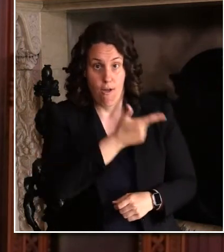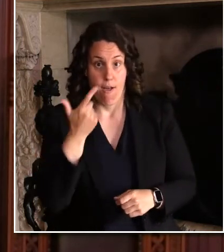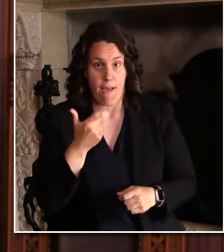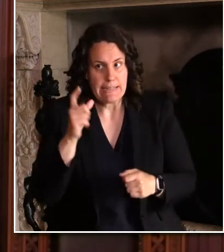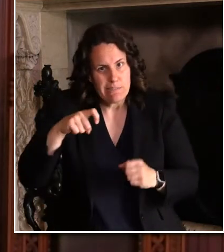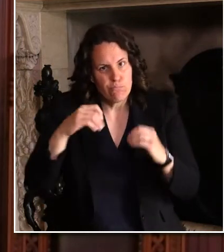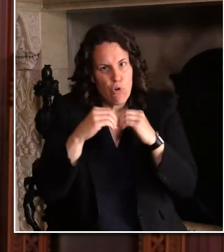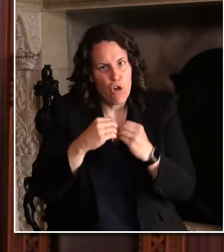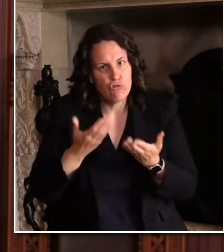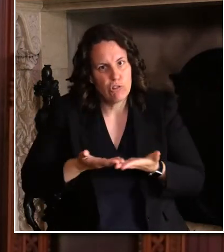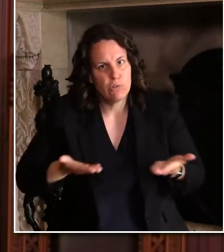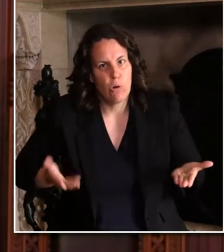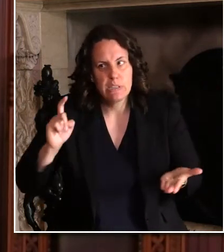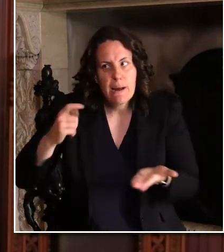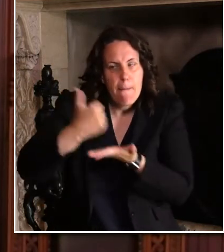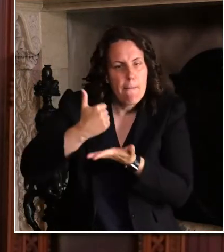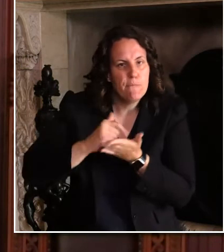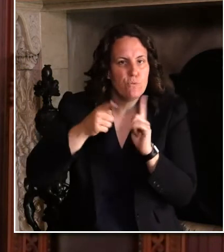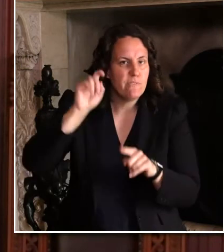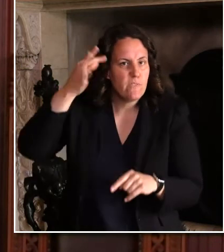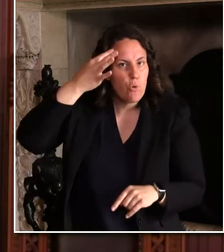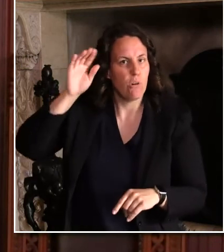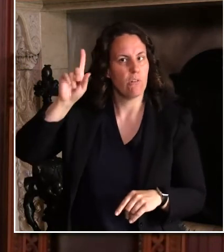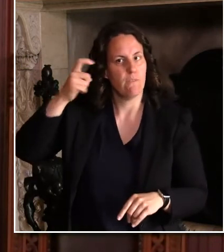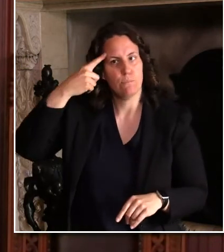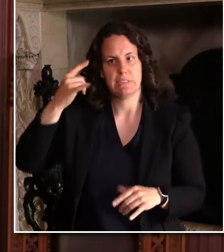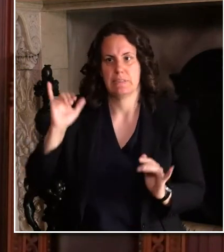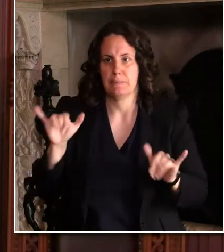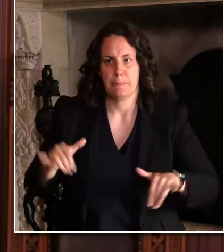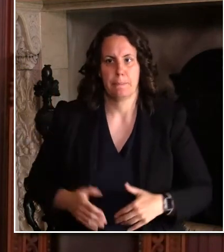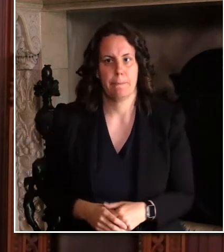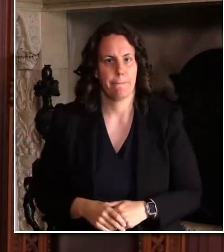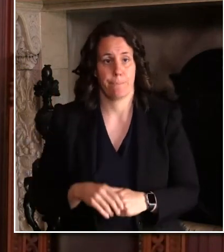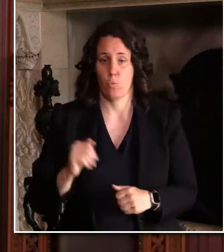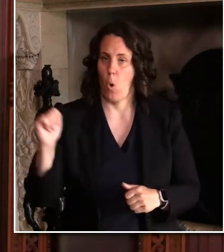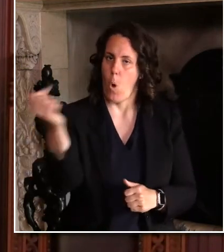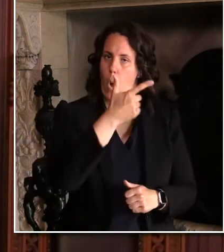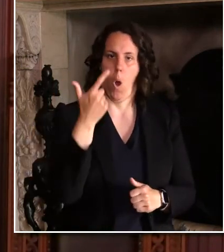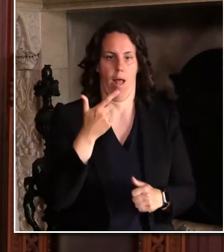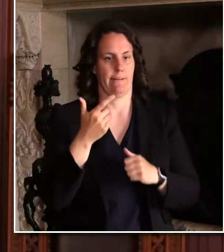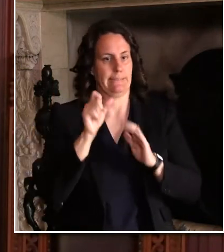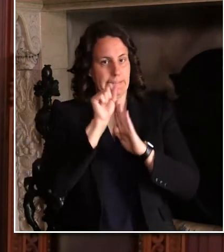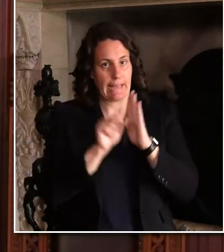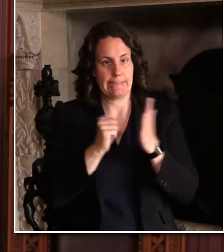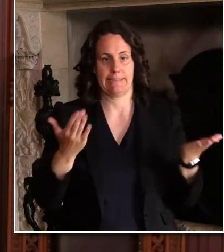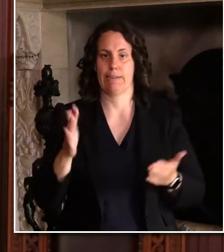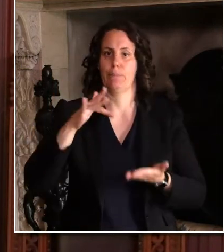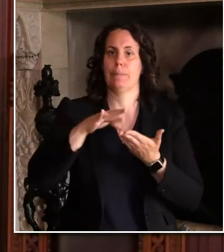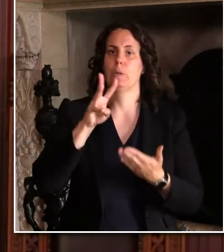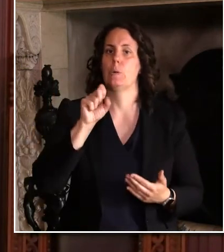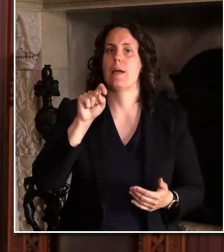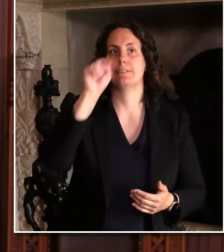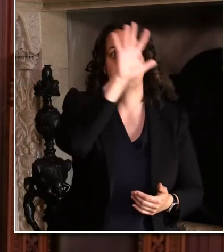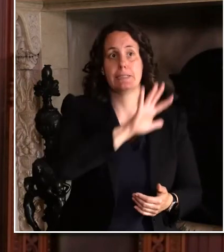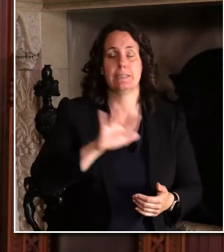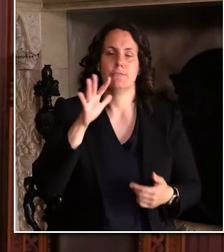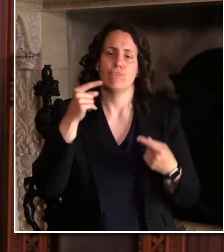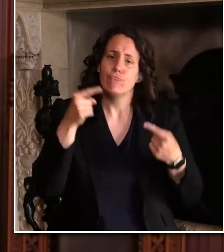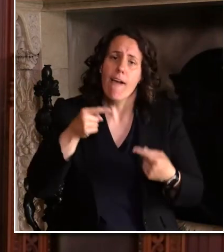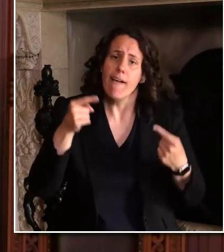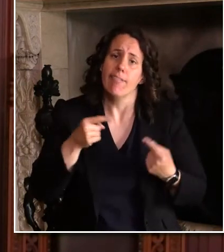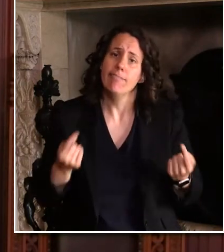we're struggling as a state financially, and we also struggle in